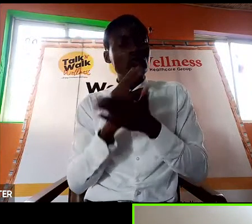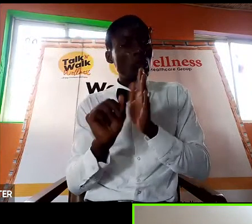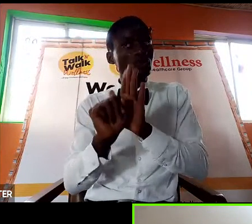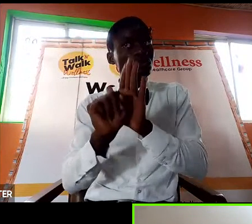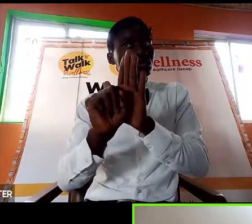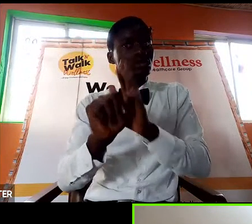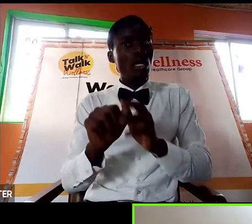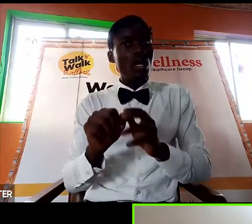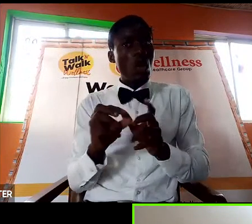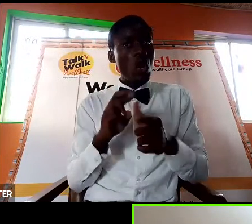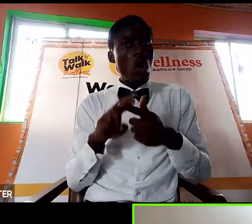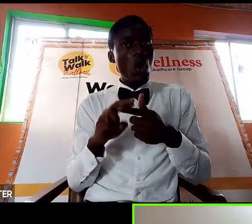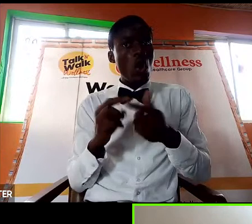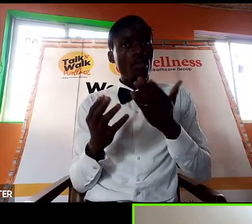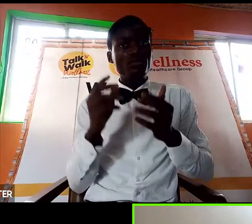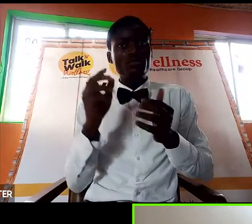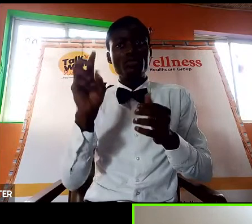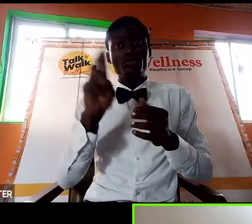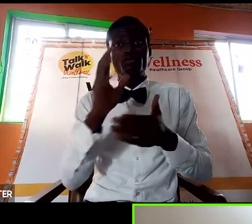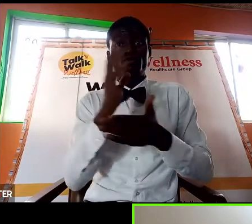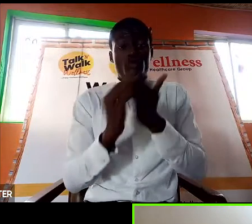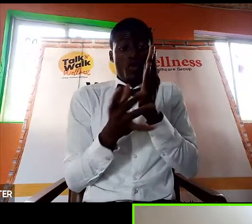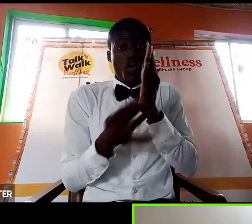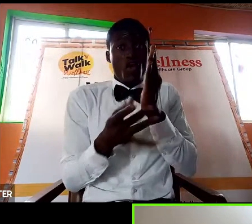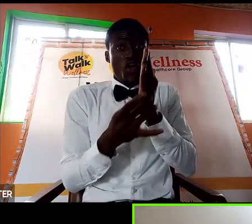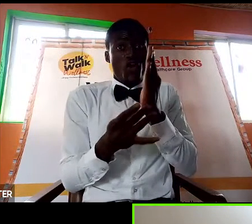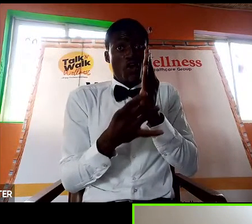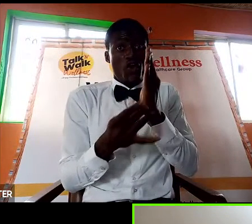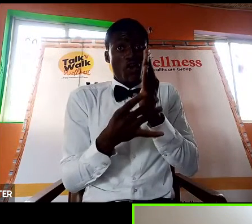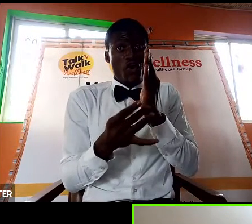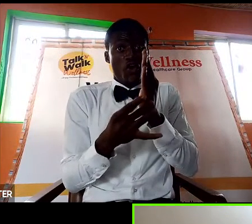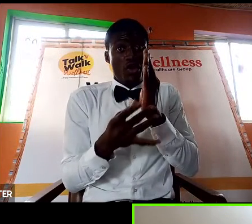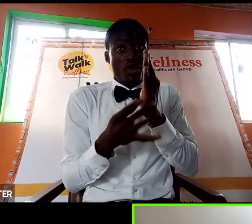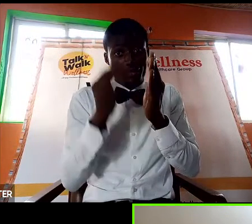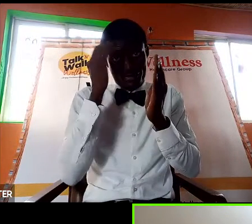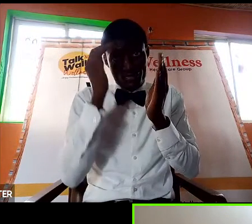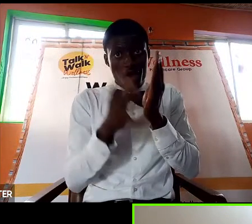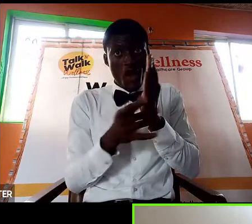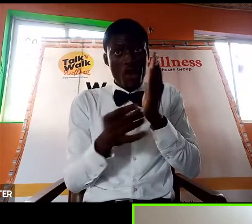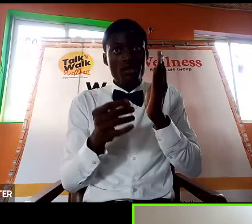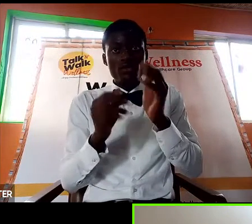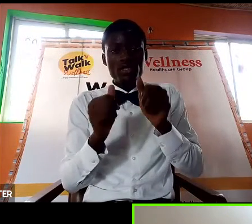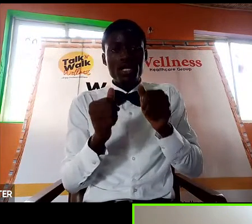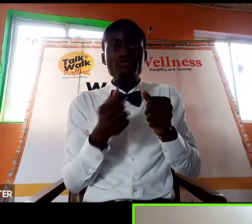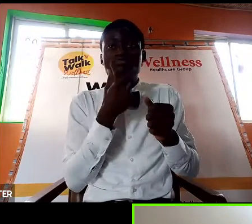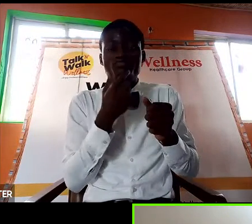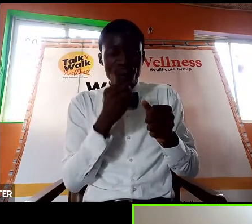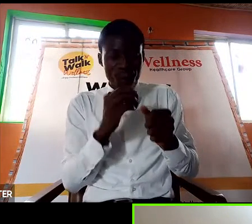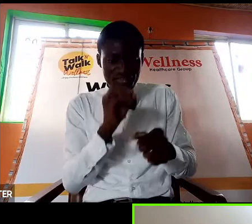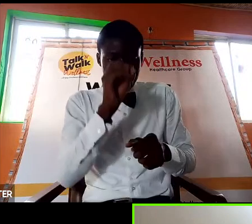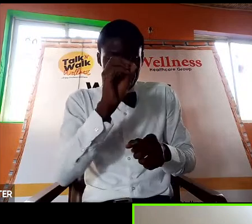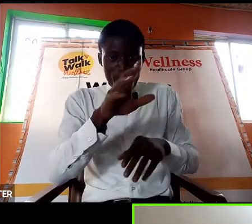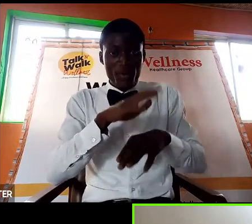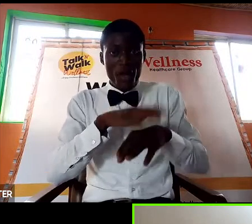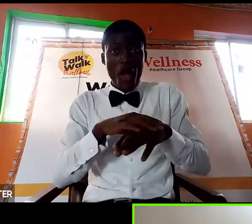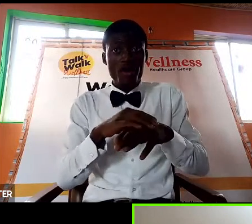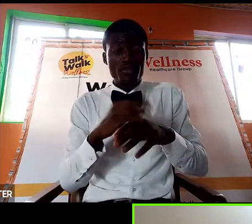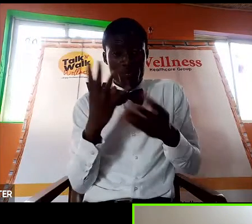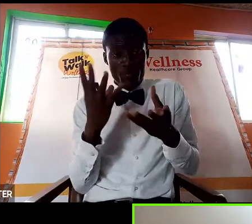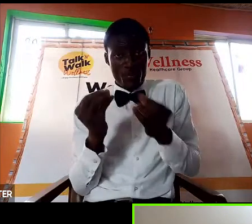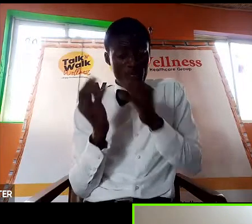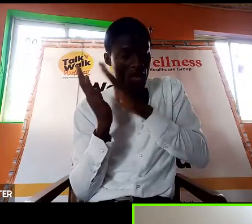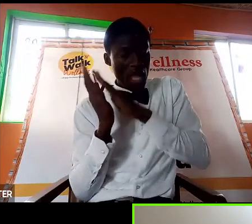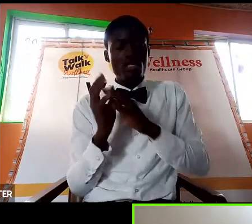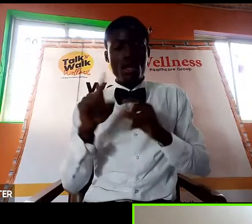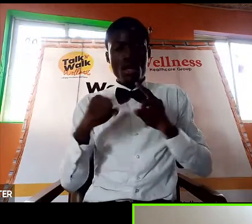lubricants, you know, whenever you want to make love, you can drop that lubricant on the bed, you know, and when the person is coming in, the person, oh, anytime I see this lubricant,